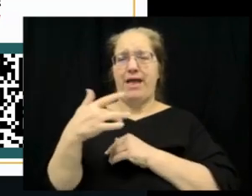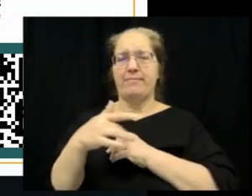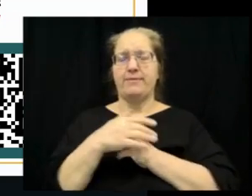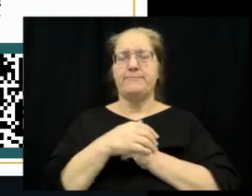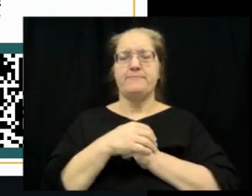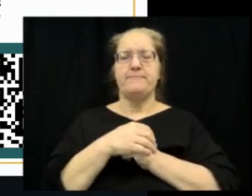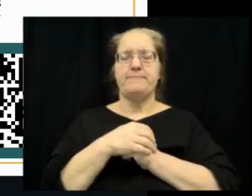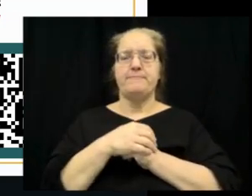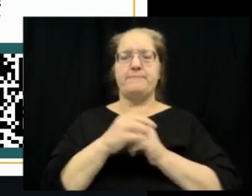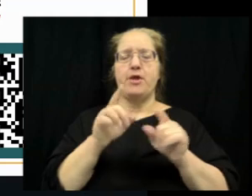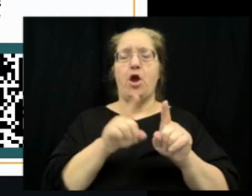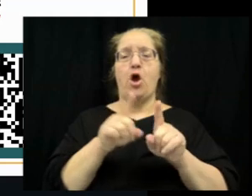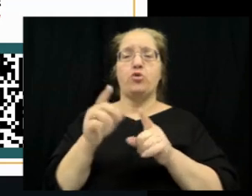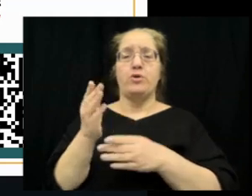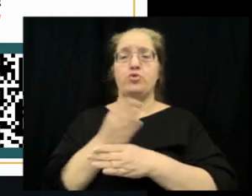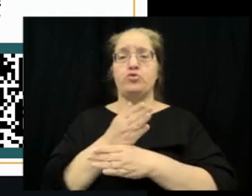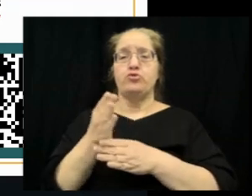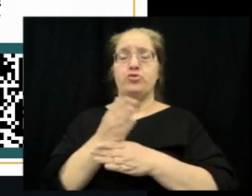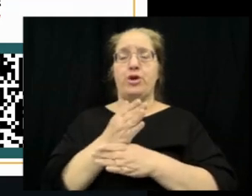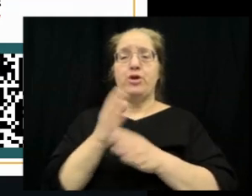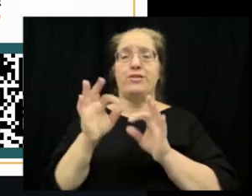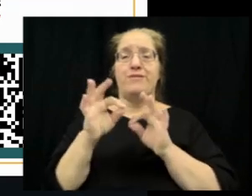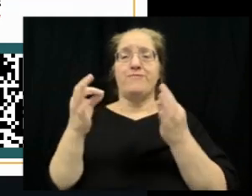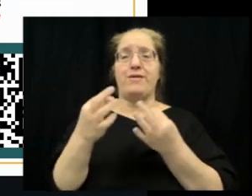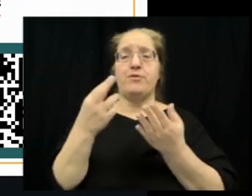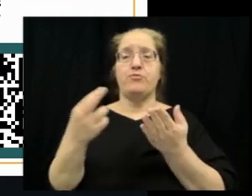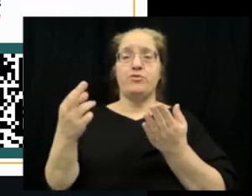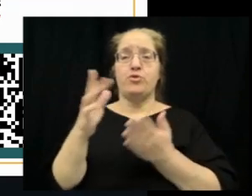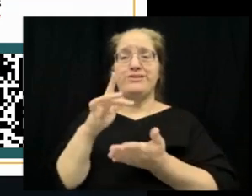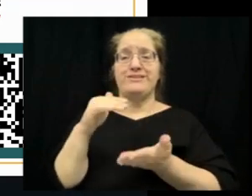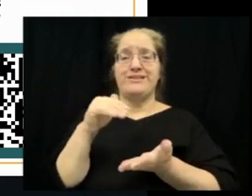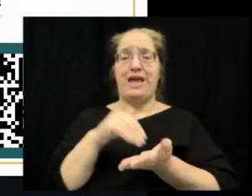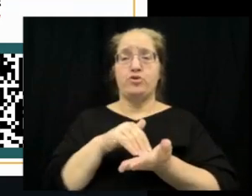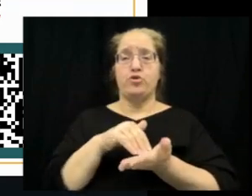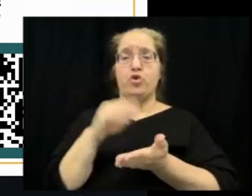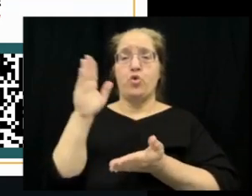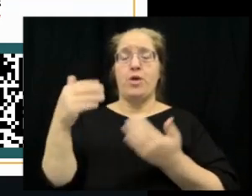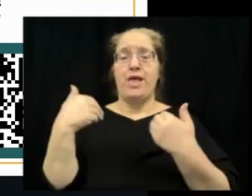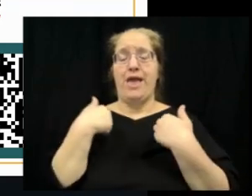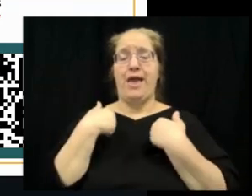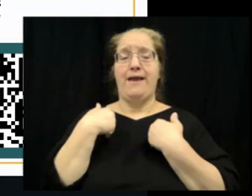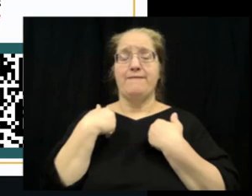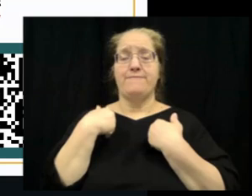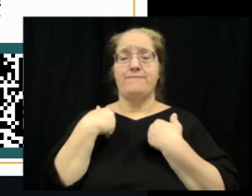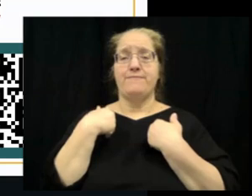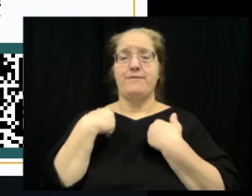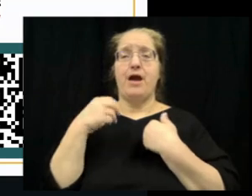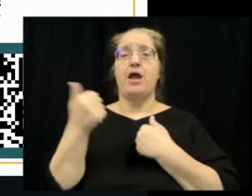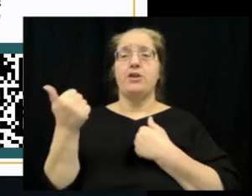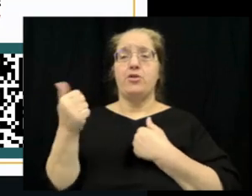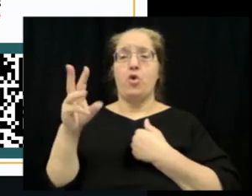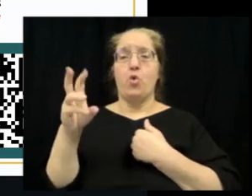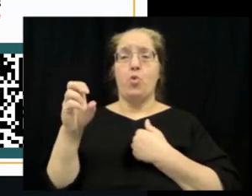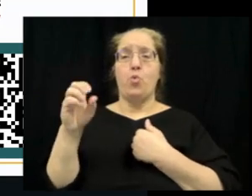I also would like to share that the Family Resource Center is going to be having another